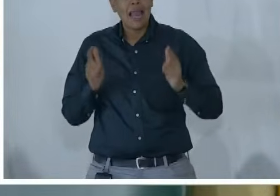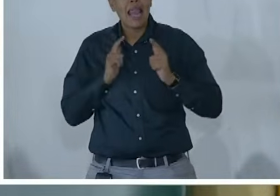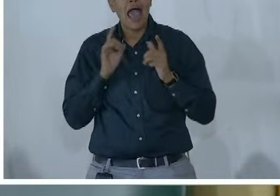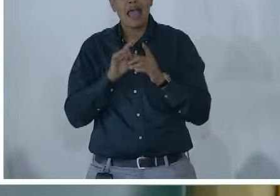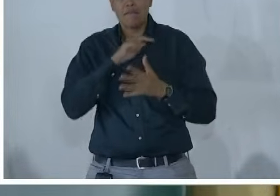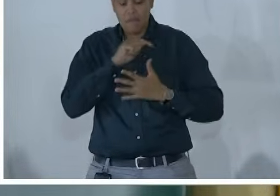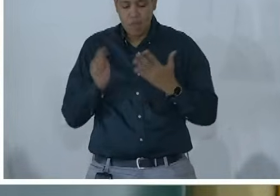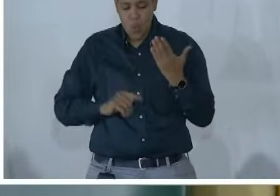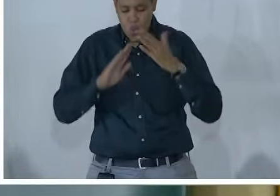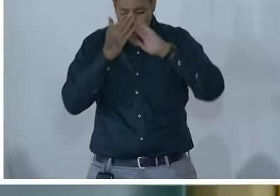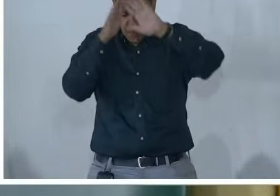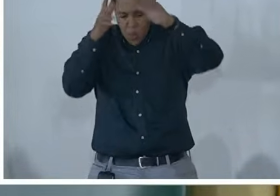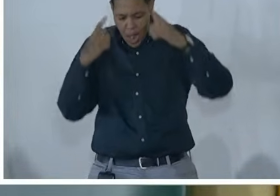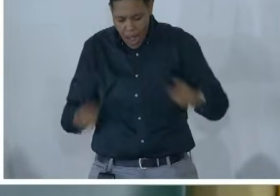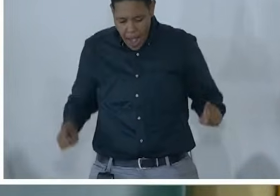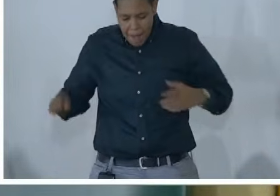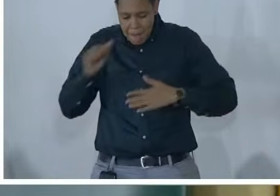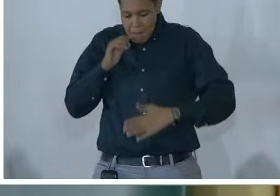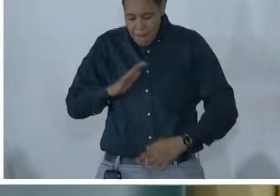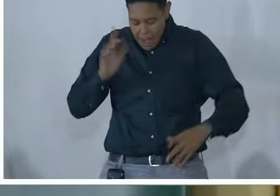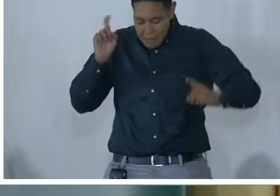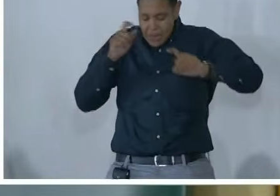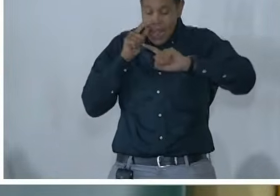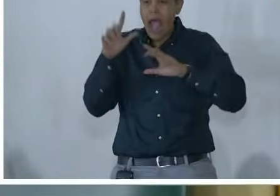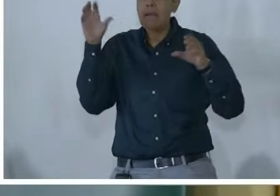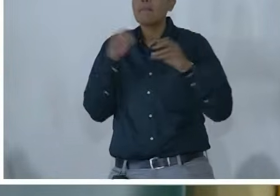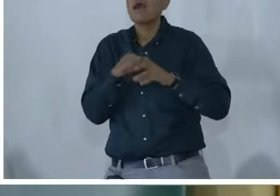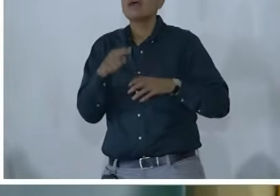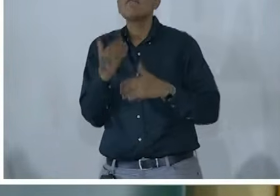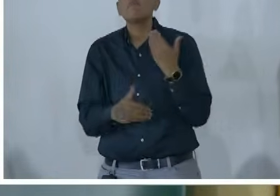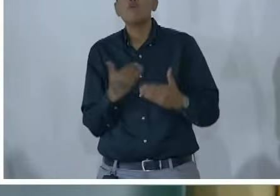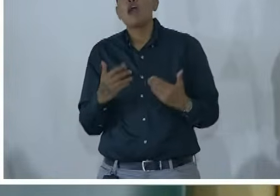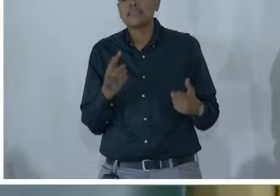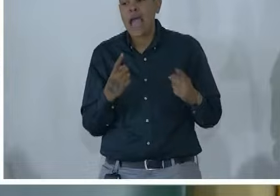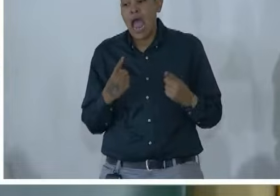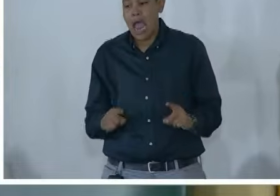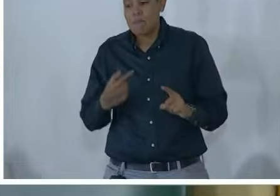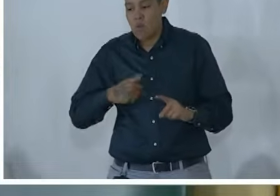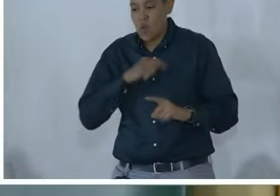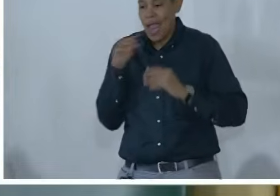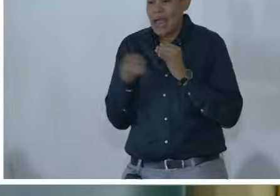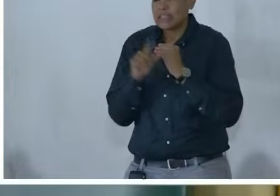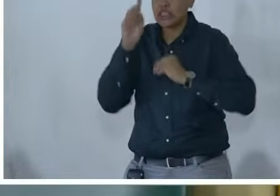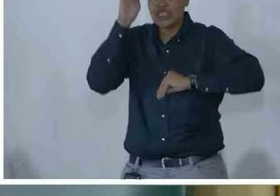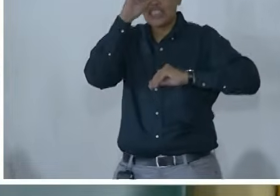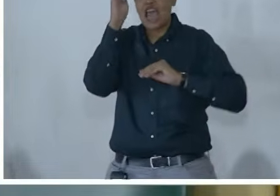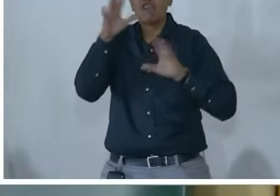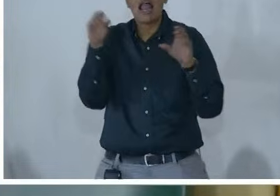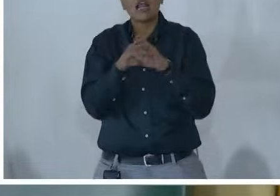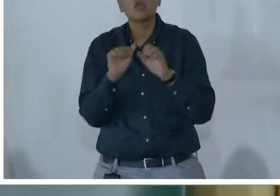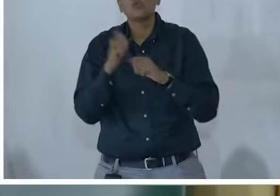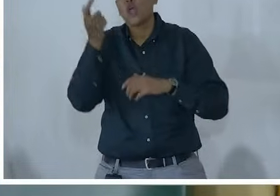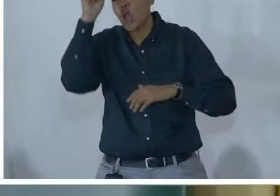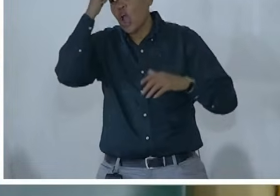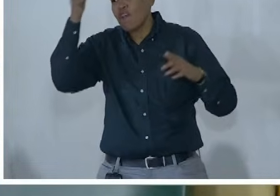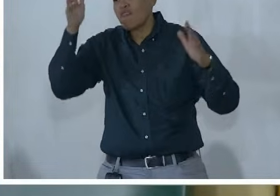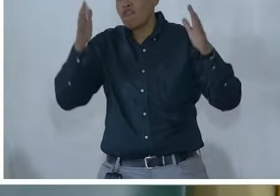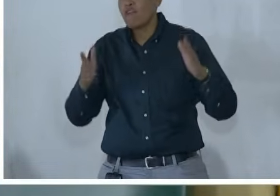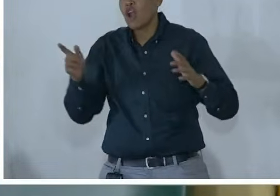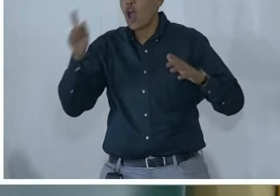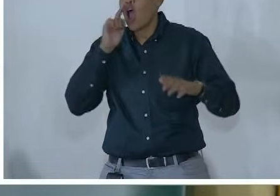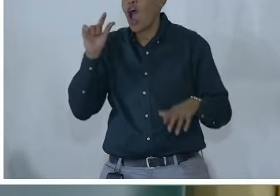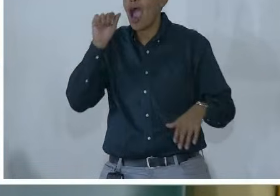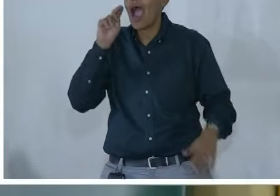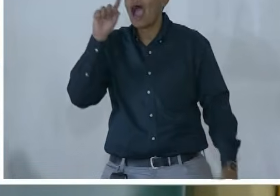those communities. Madam Speaker, as a part of the process, we also directly engage with the governor of the